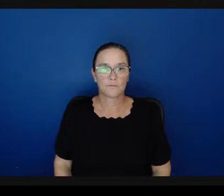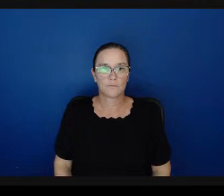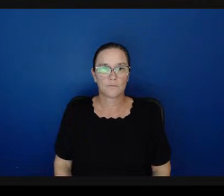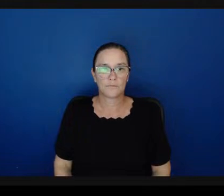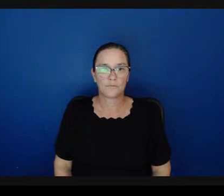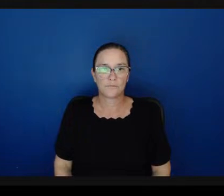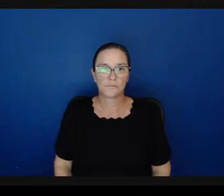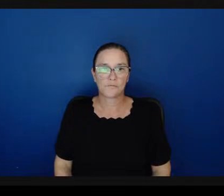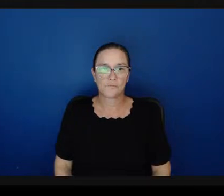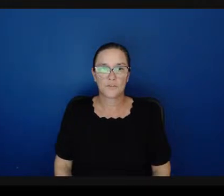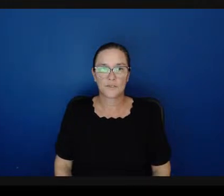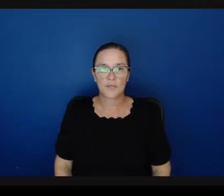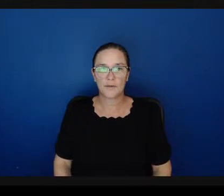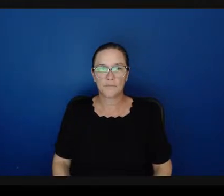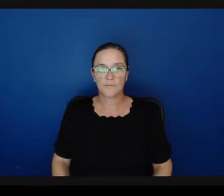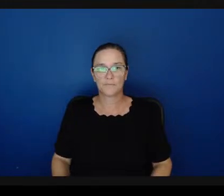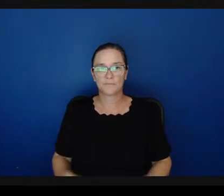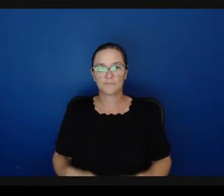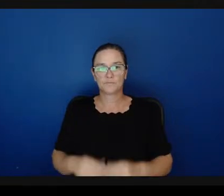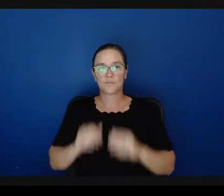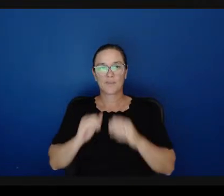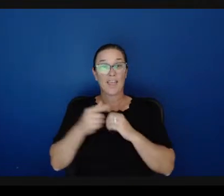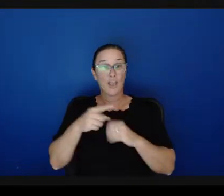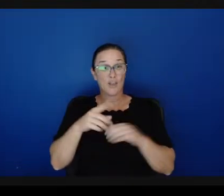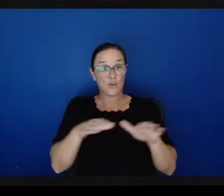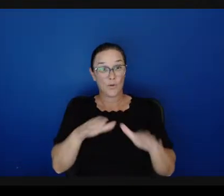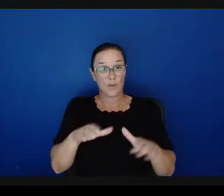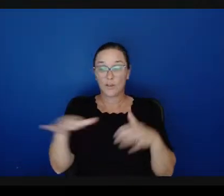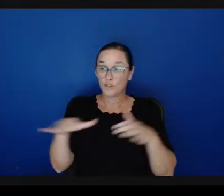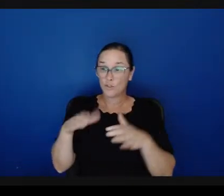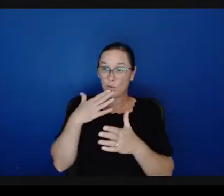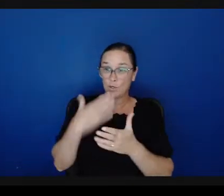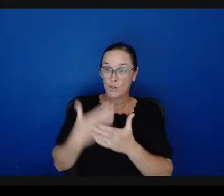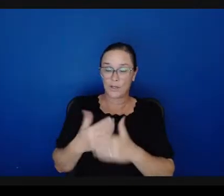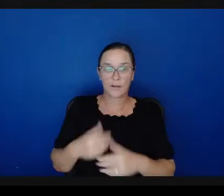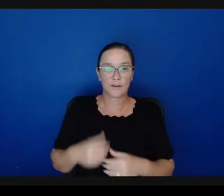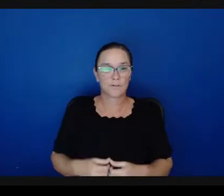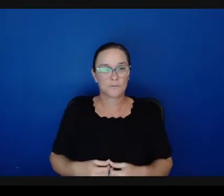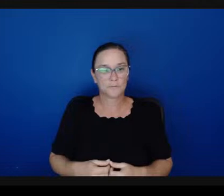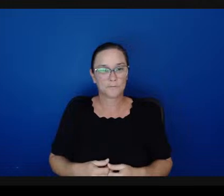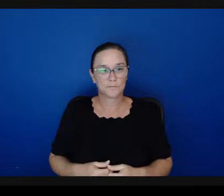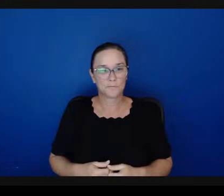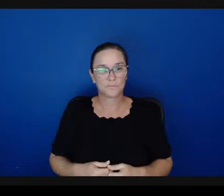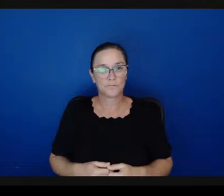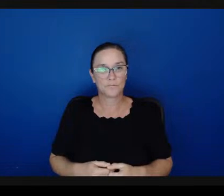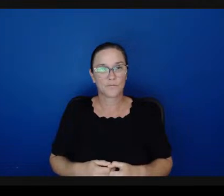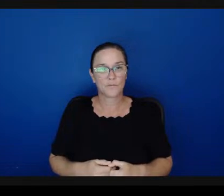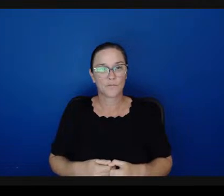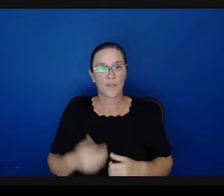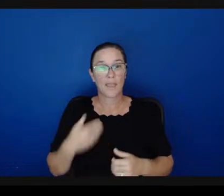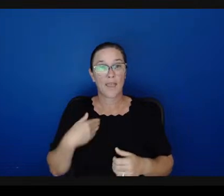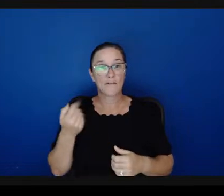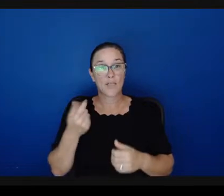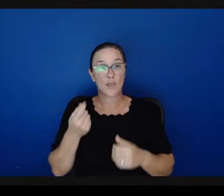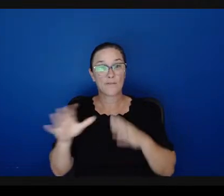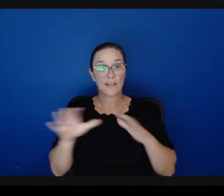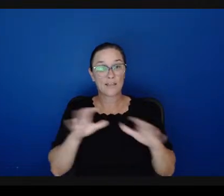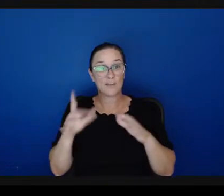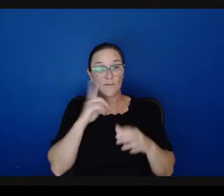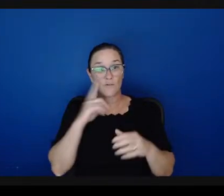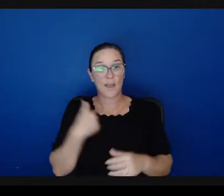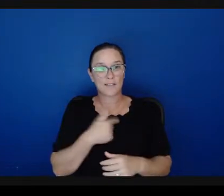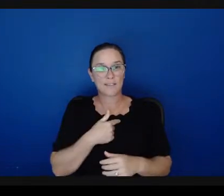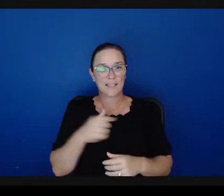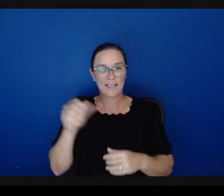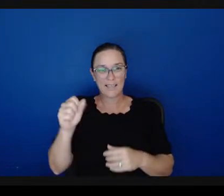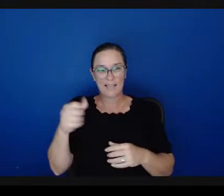Hey, Lou, how you doing? I'm doing good. All right. Got a little activity for us? here? Yeah, I do. I was